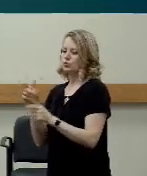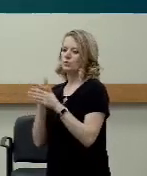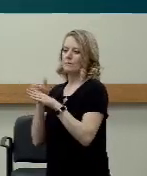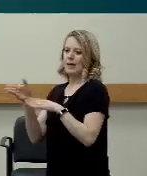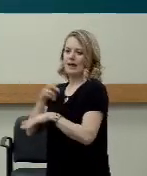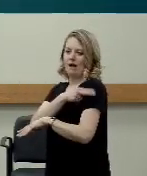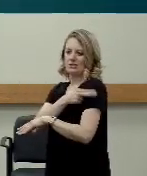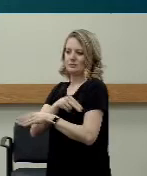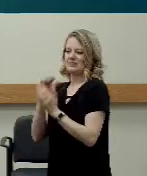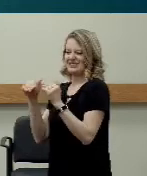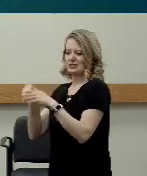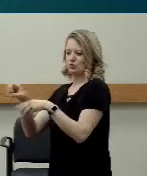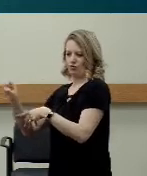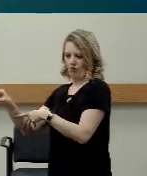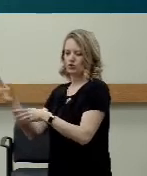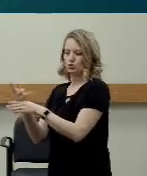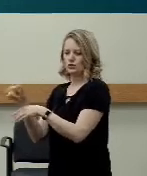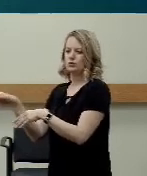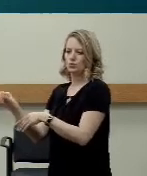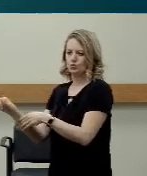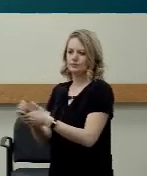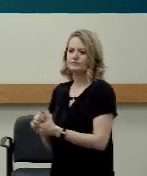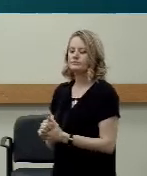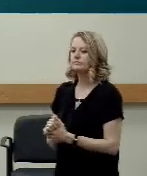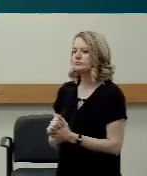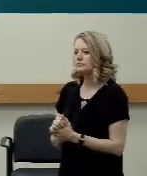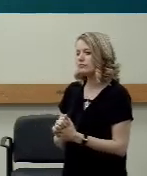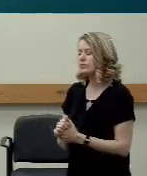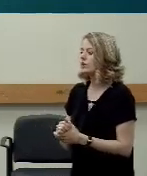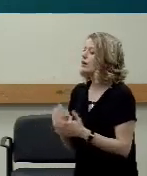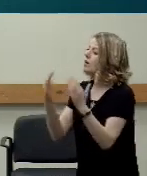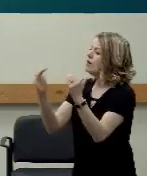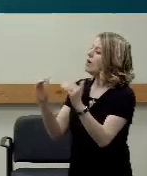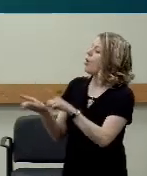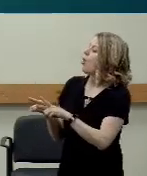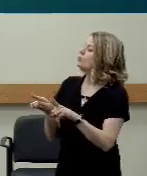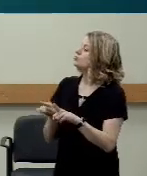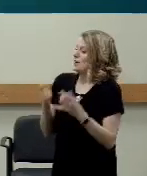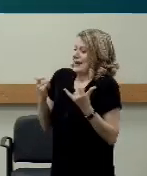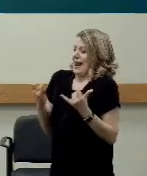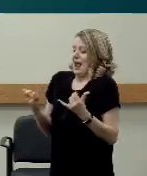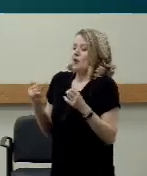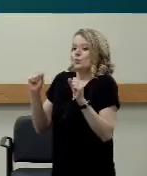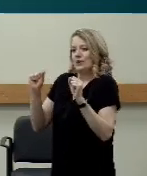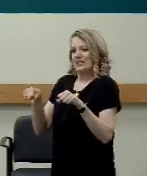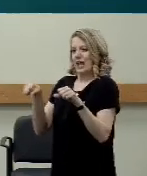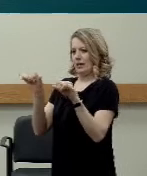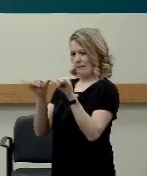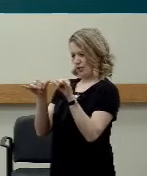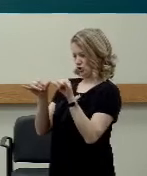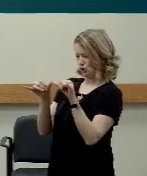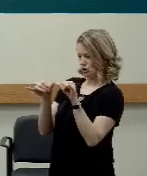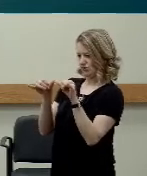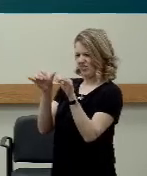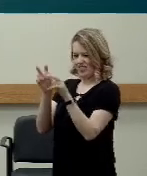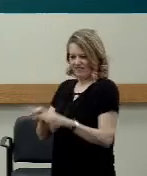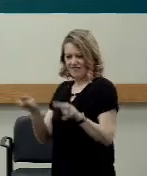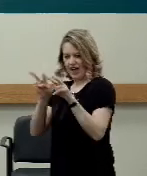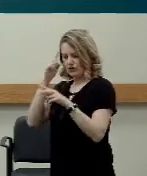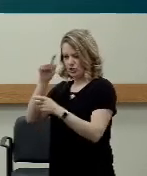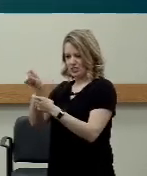near Sioux Falls. So we also have the ability to measure the effectiveness or the value of